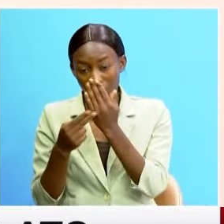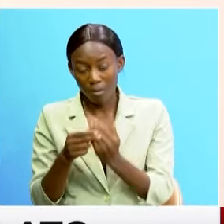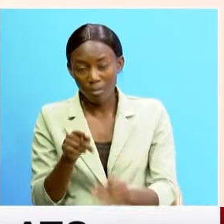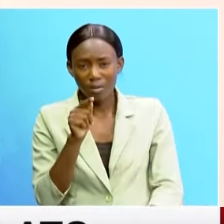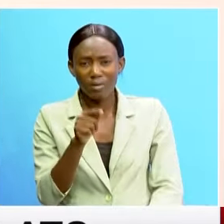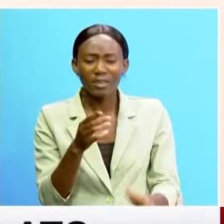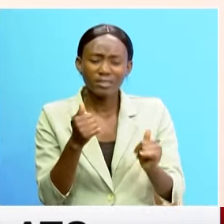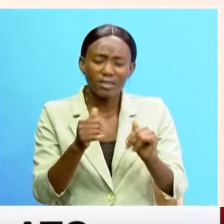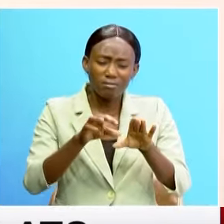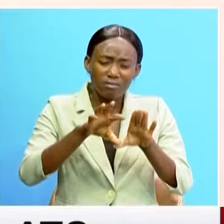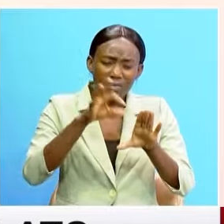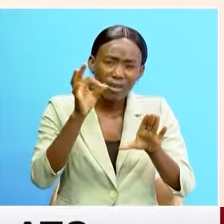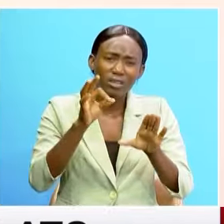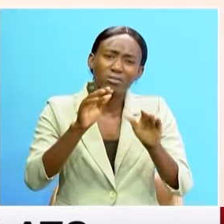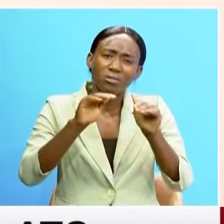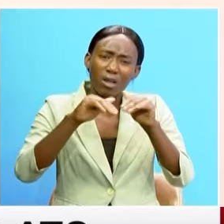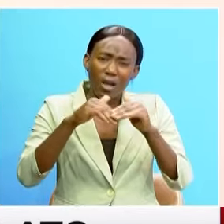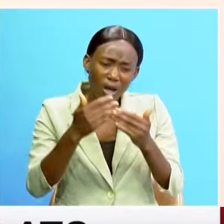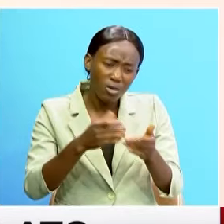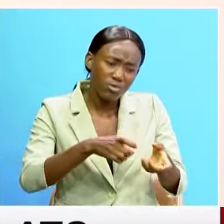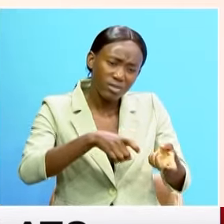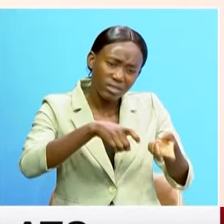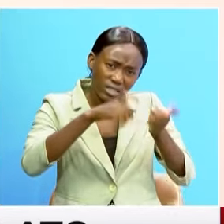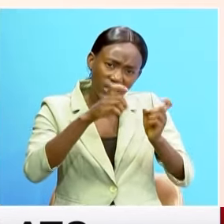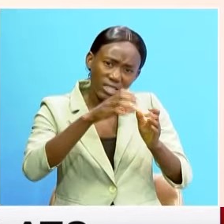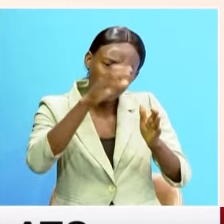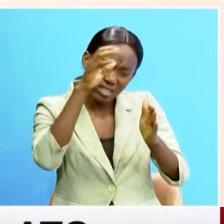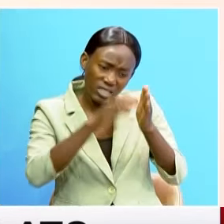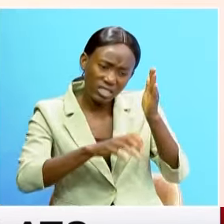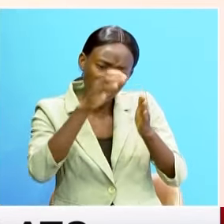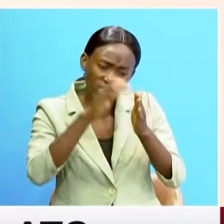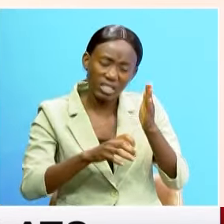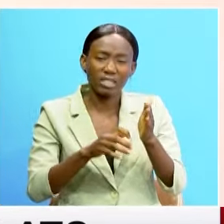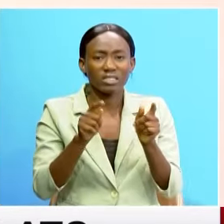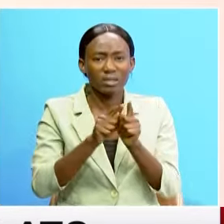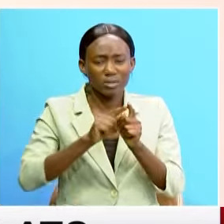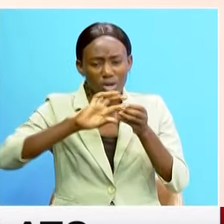we can use nature to answer